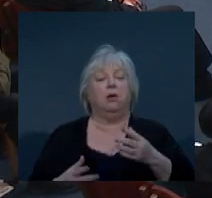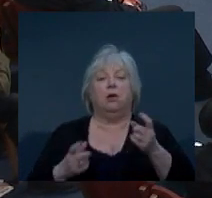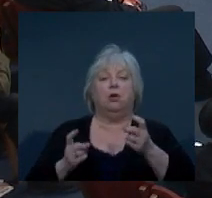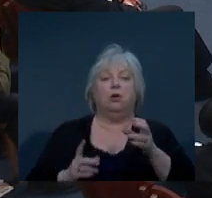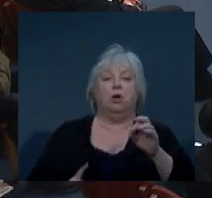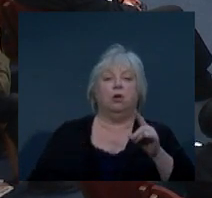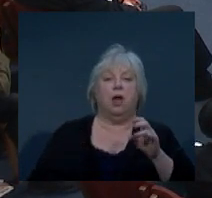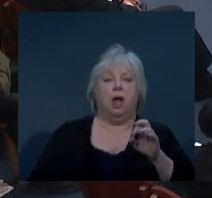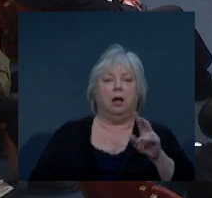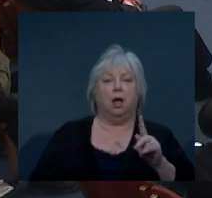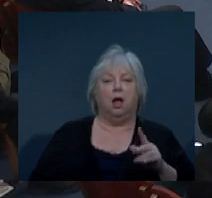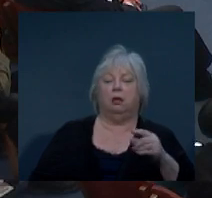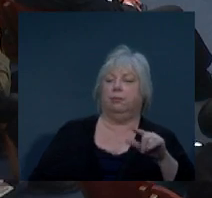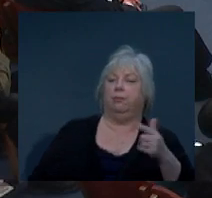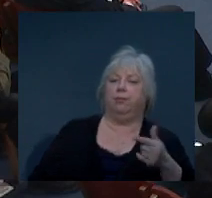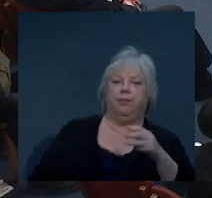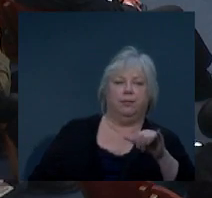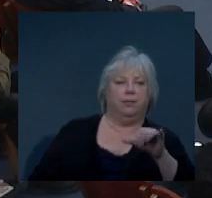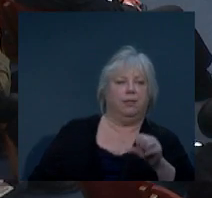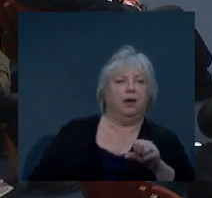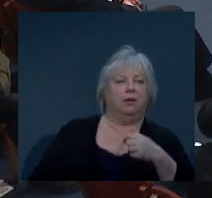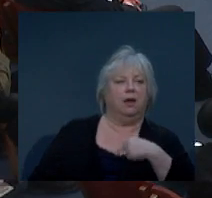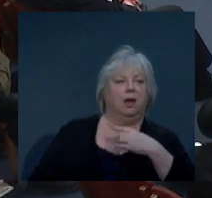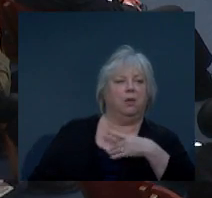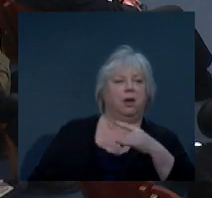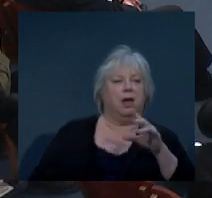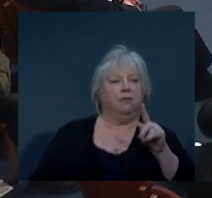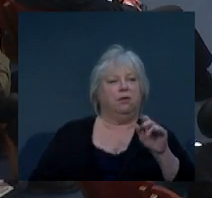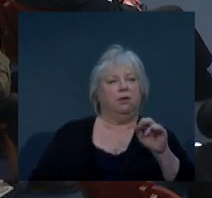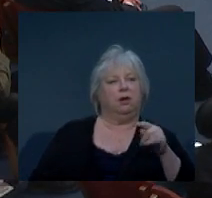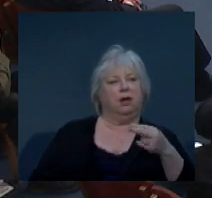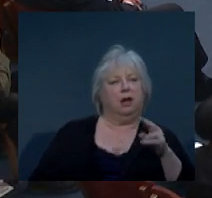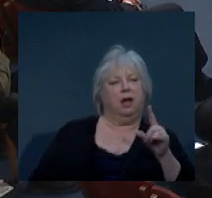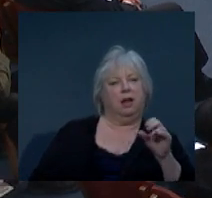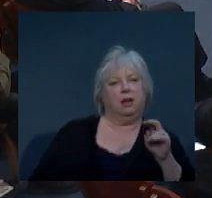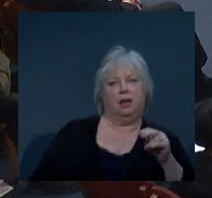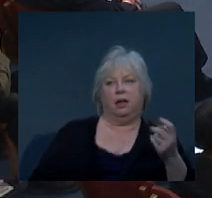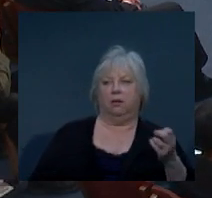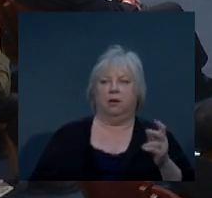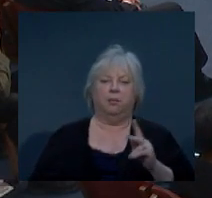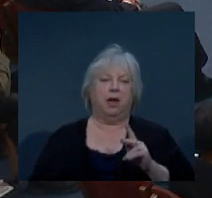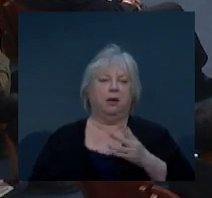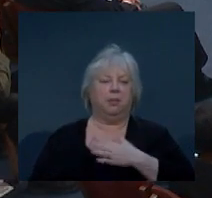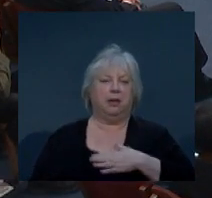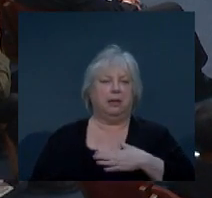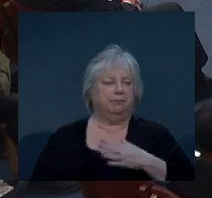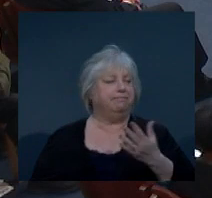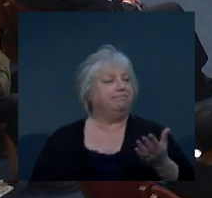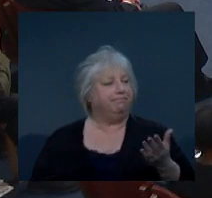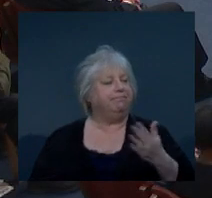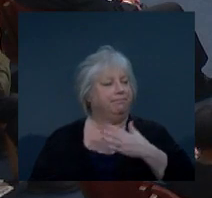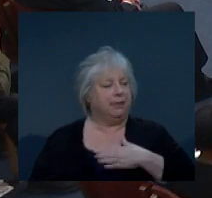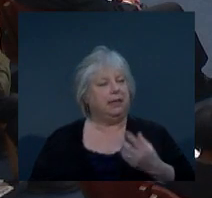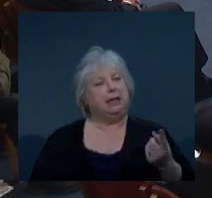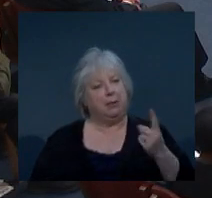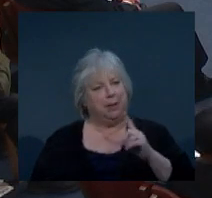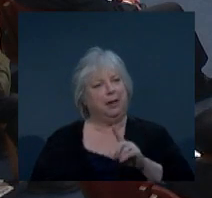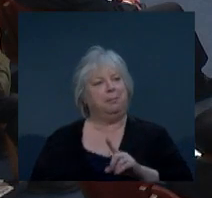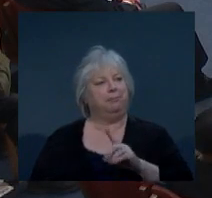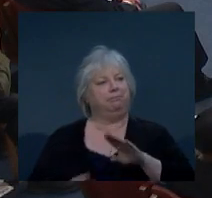Director Adcock. Yes. I'd like for Kathleen to come back up, please. Ms. Kathleen, if you would, please come back